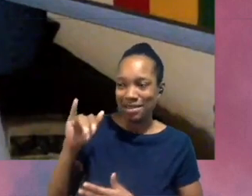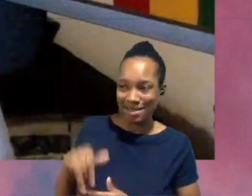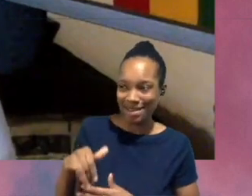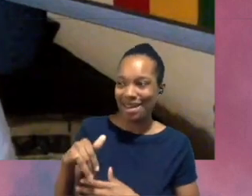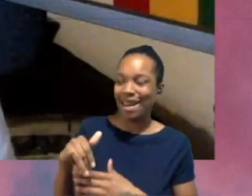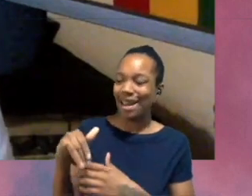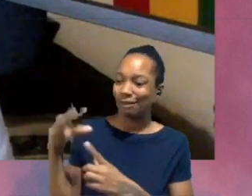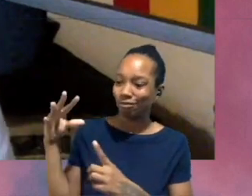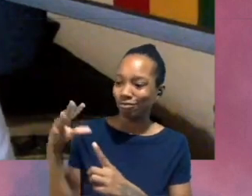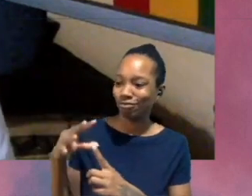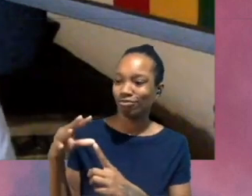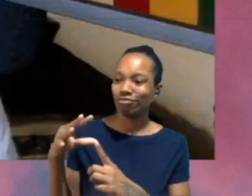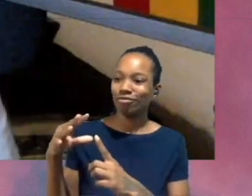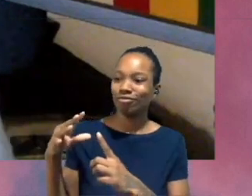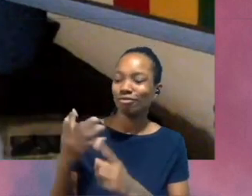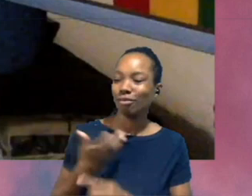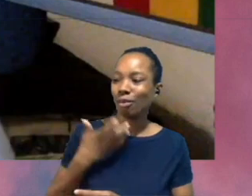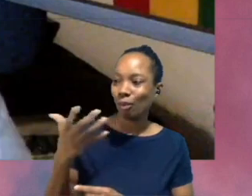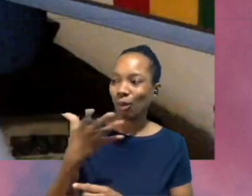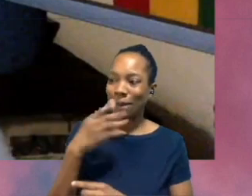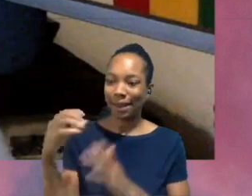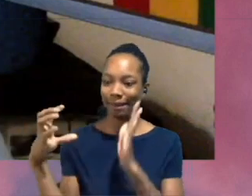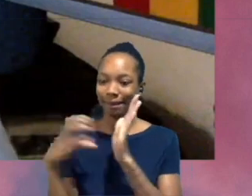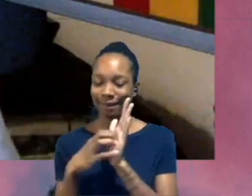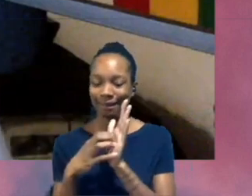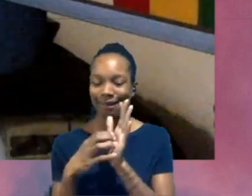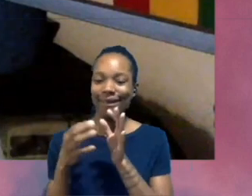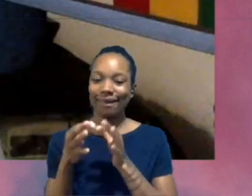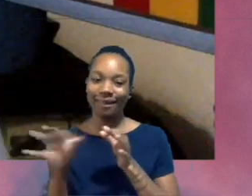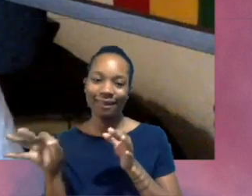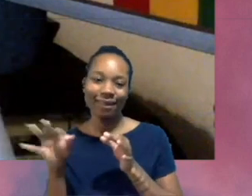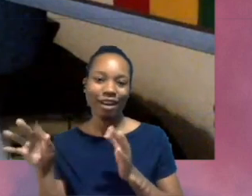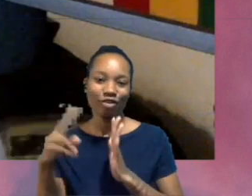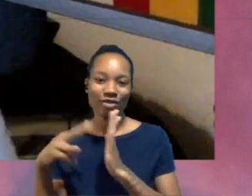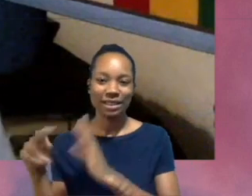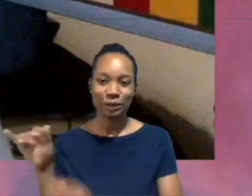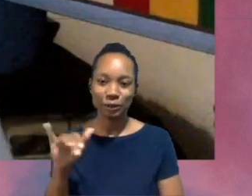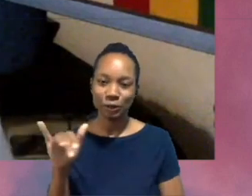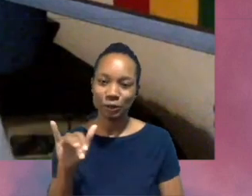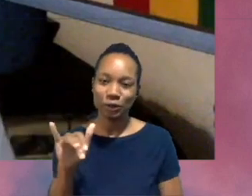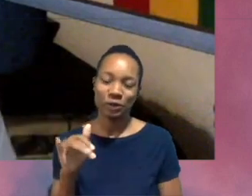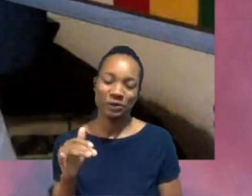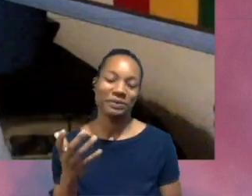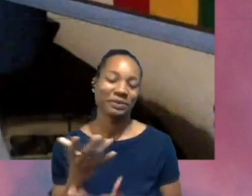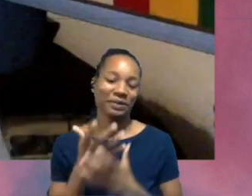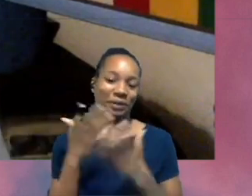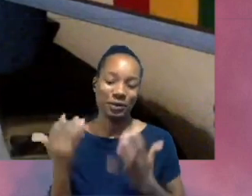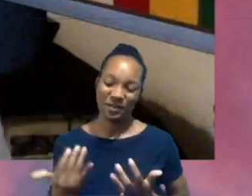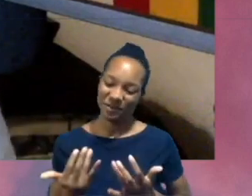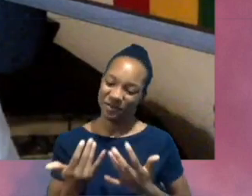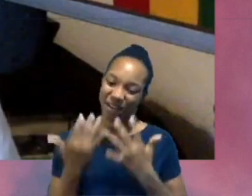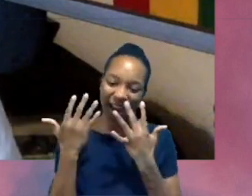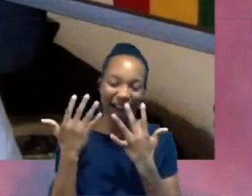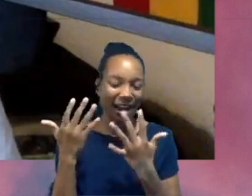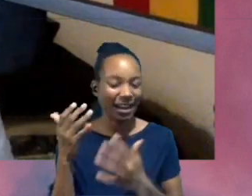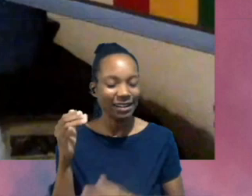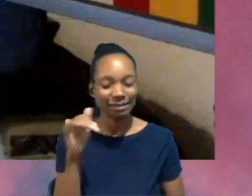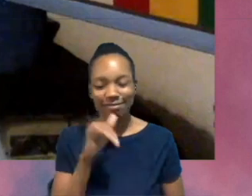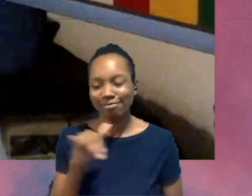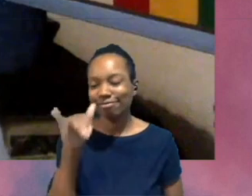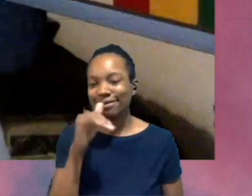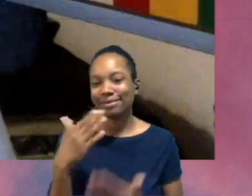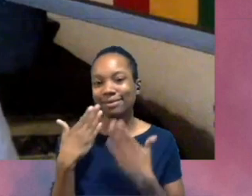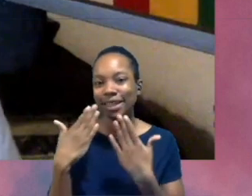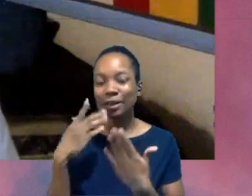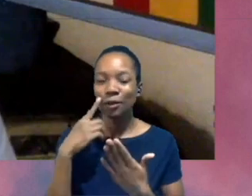feature at the show. There was so much fire in that. Like, thank you for coming through and for